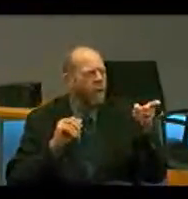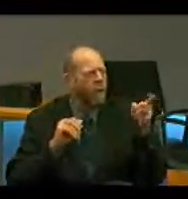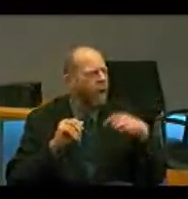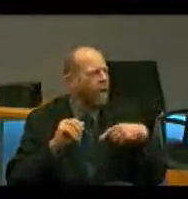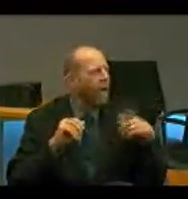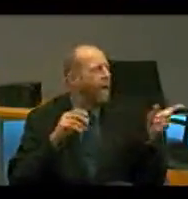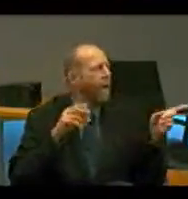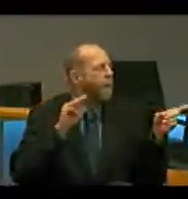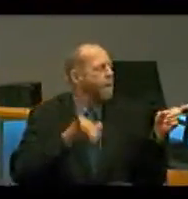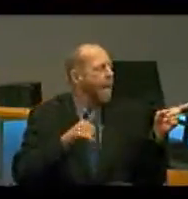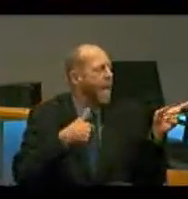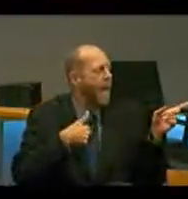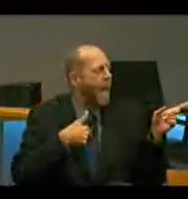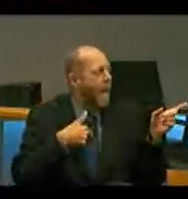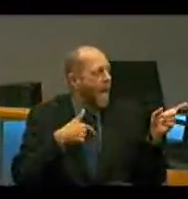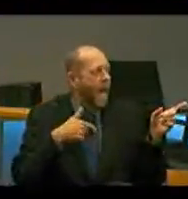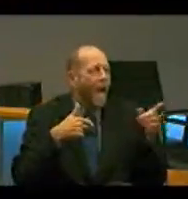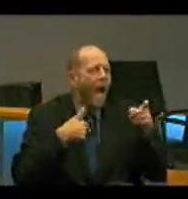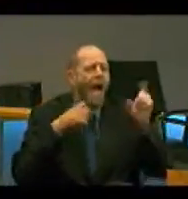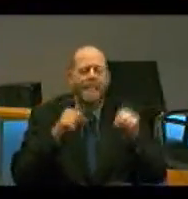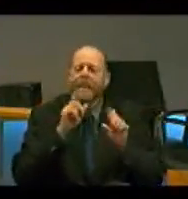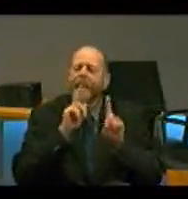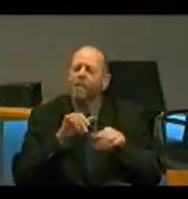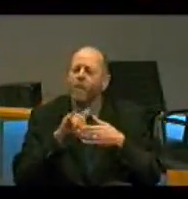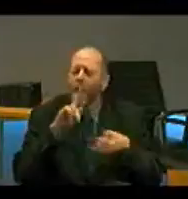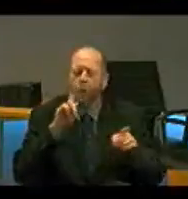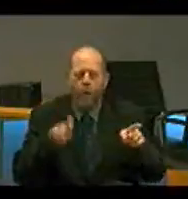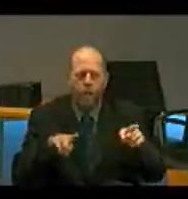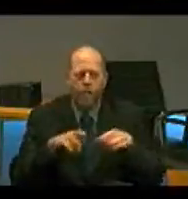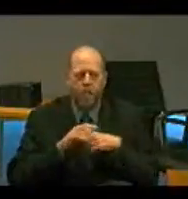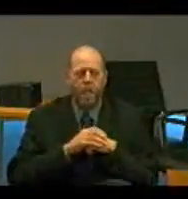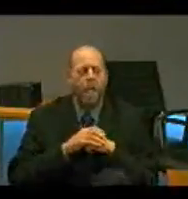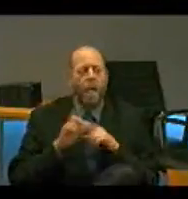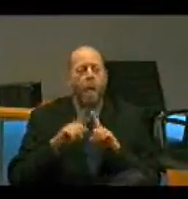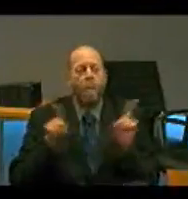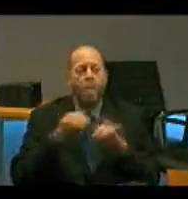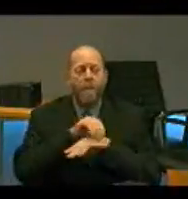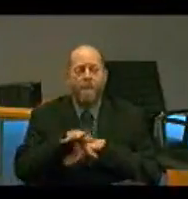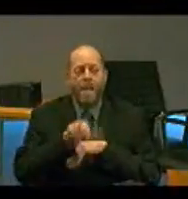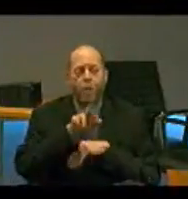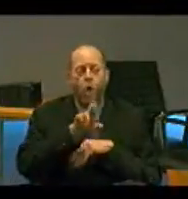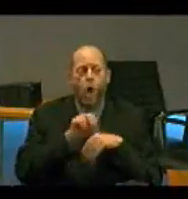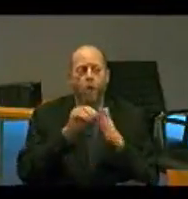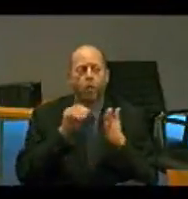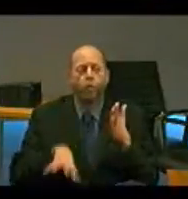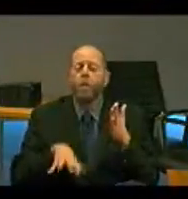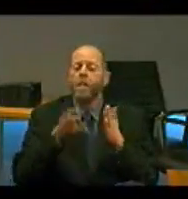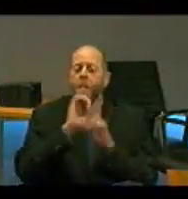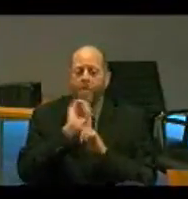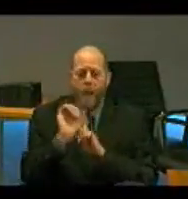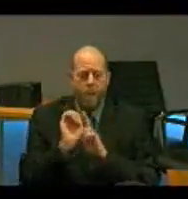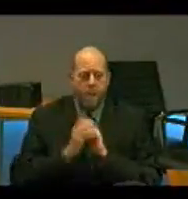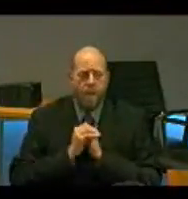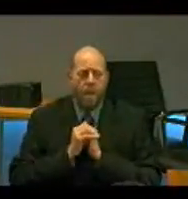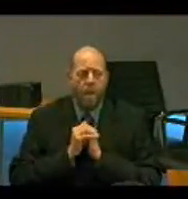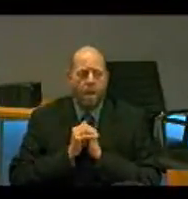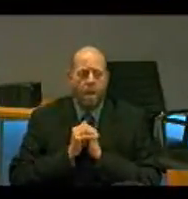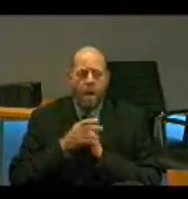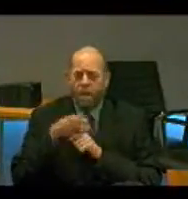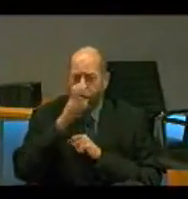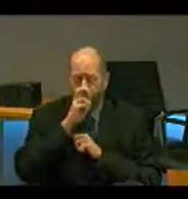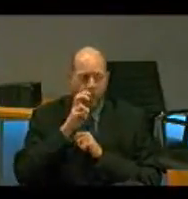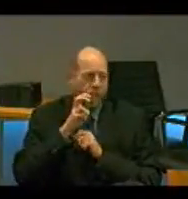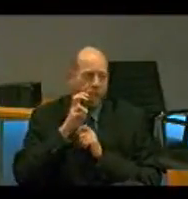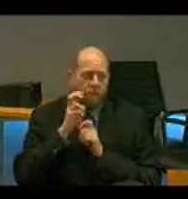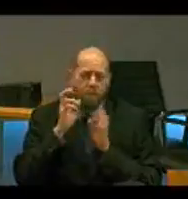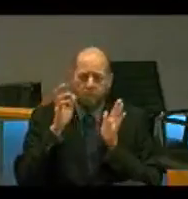Sir, may I can't answer that question, but on this, the effect on the student environment of stringent discipline